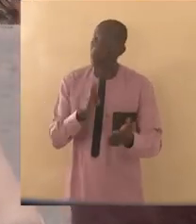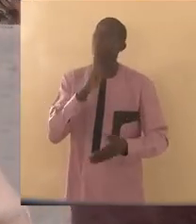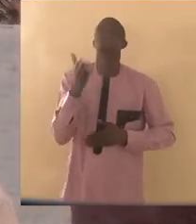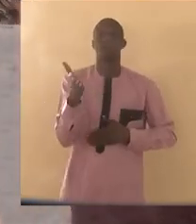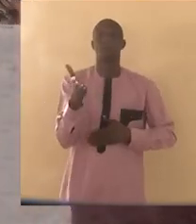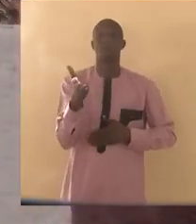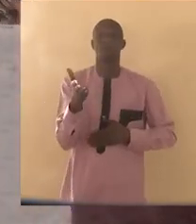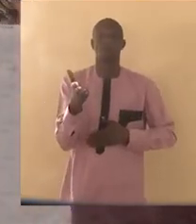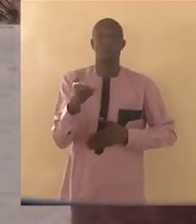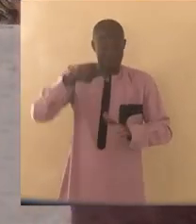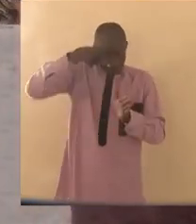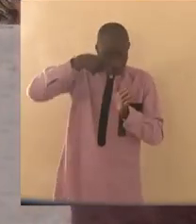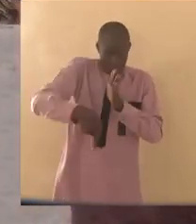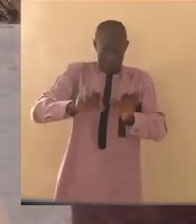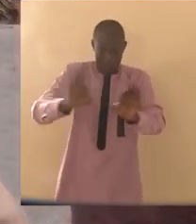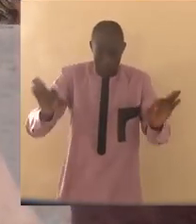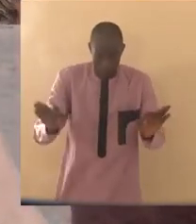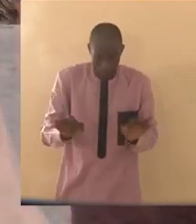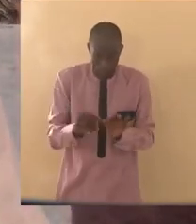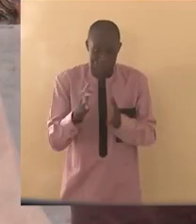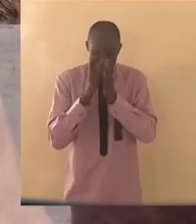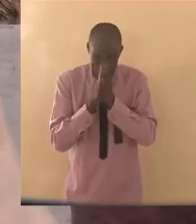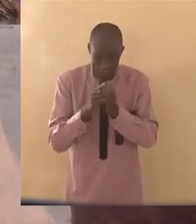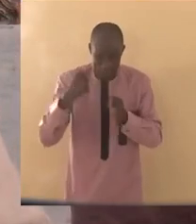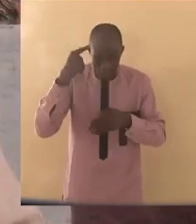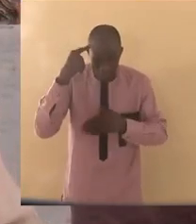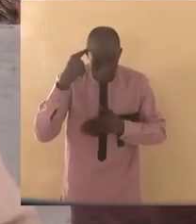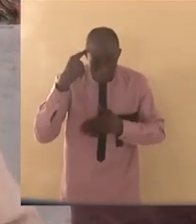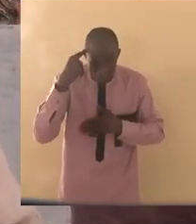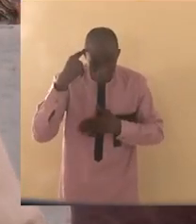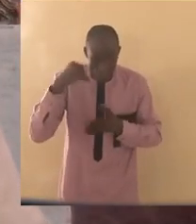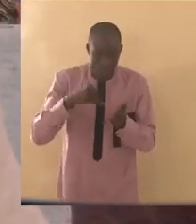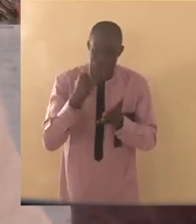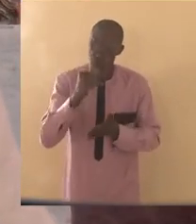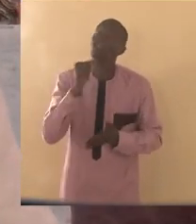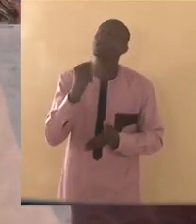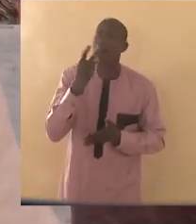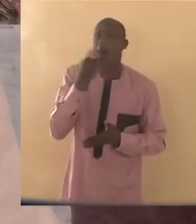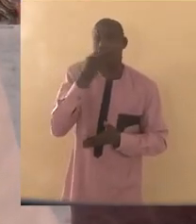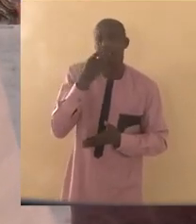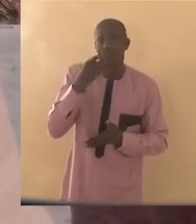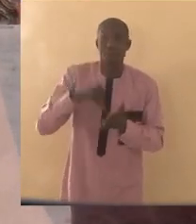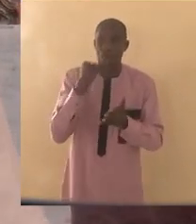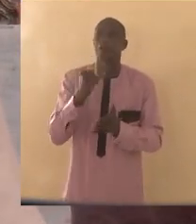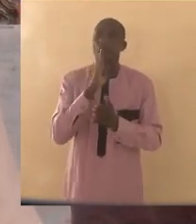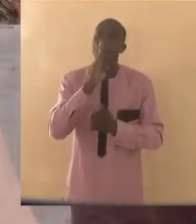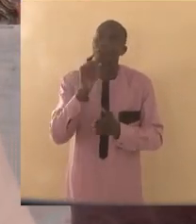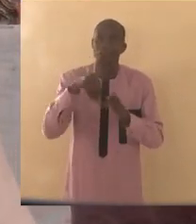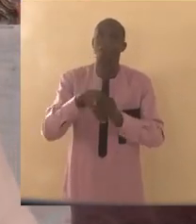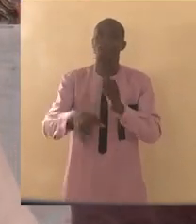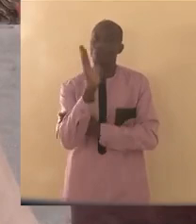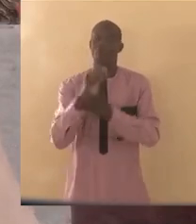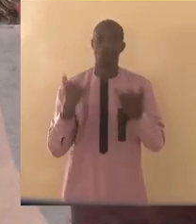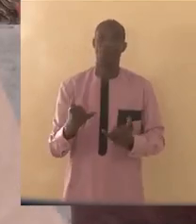there. A deep form of prayer called contemplative prayer. And it is not with words. It is about just being in